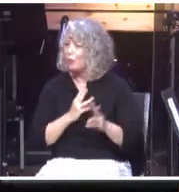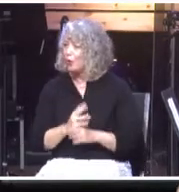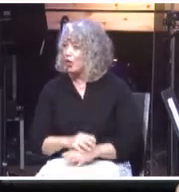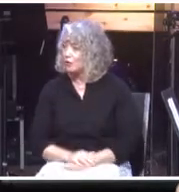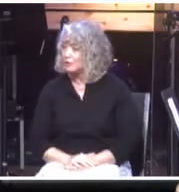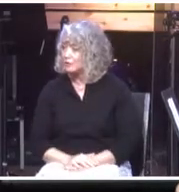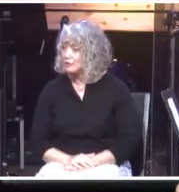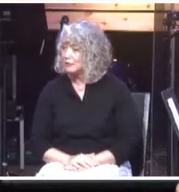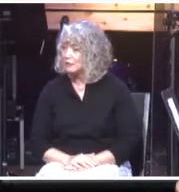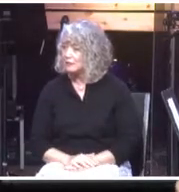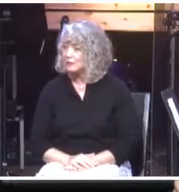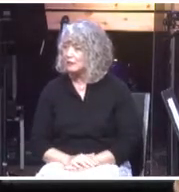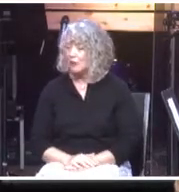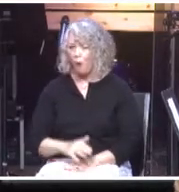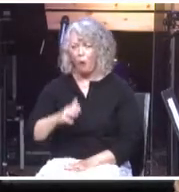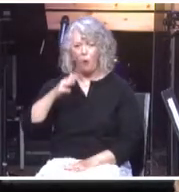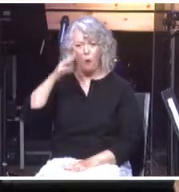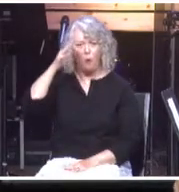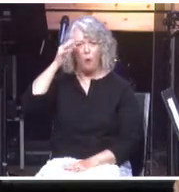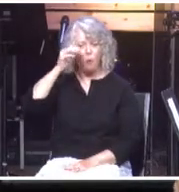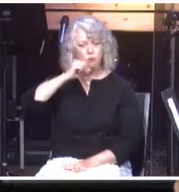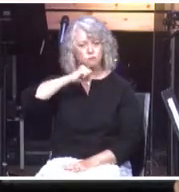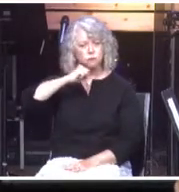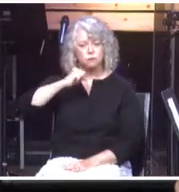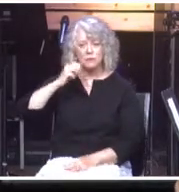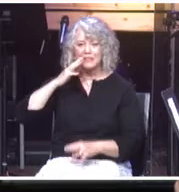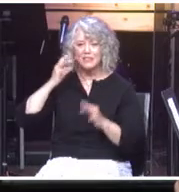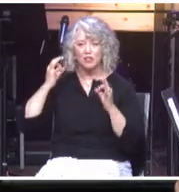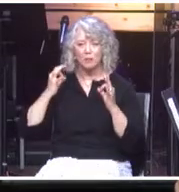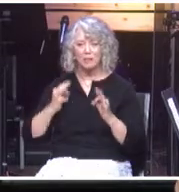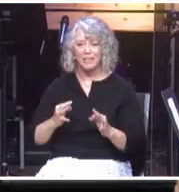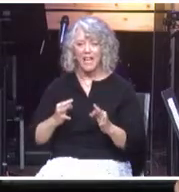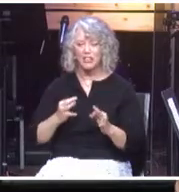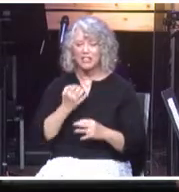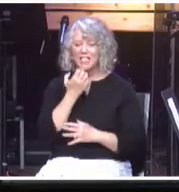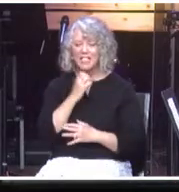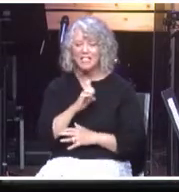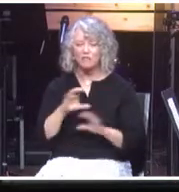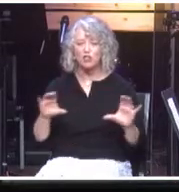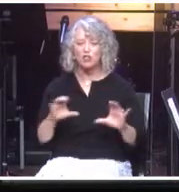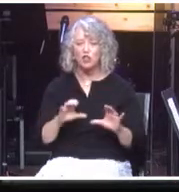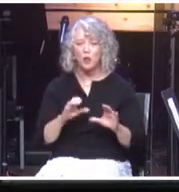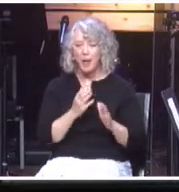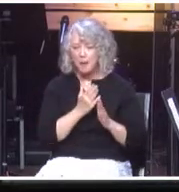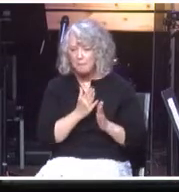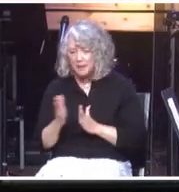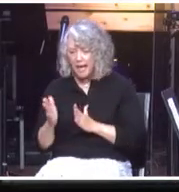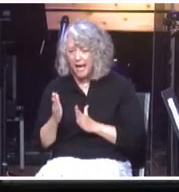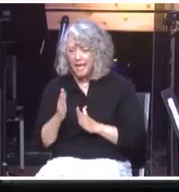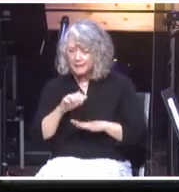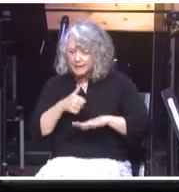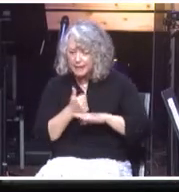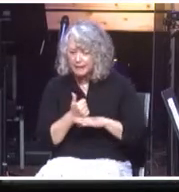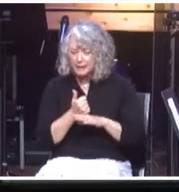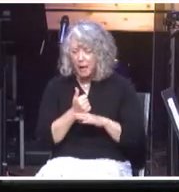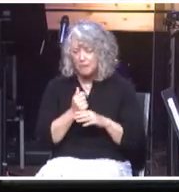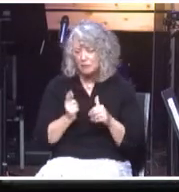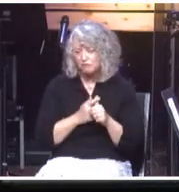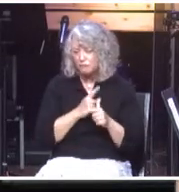And so with obstinate determination, this evildoer plans and plots his actions in